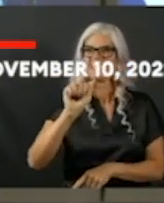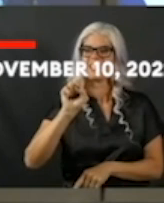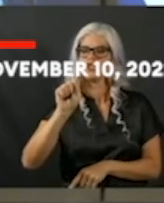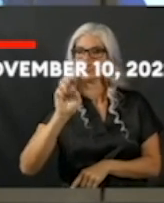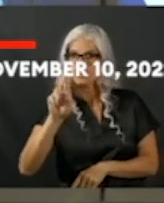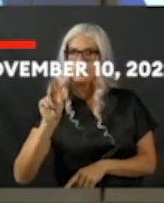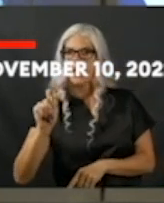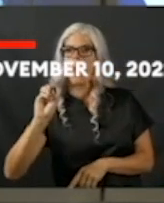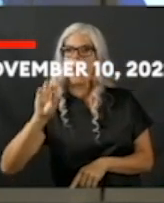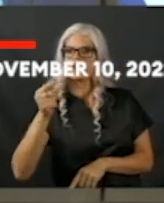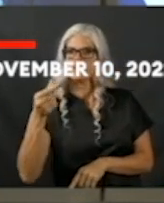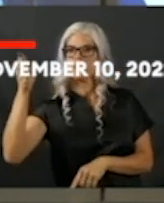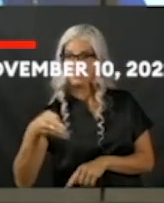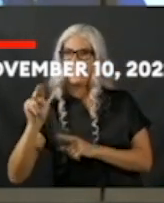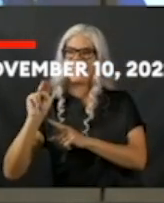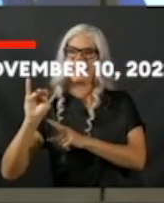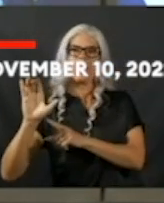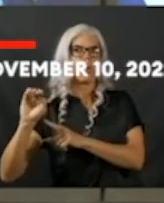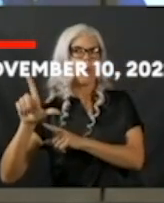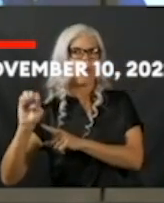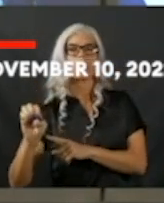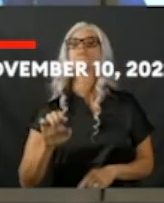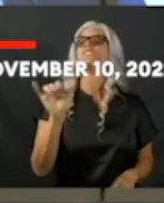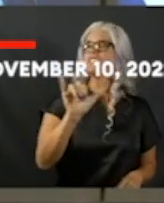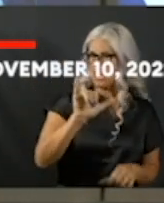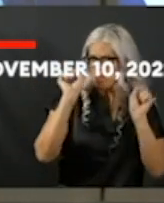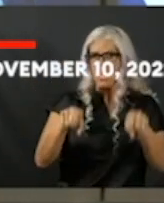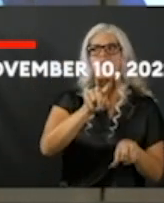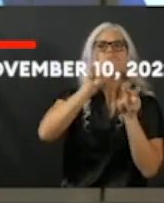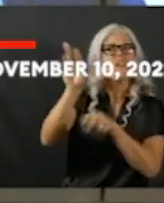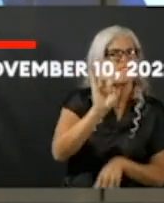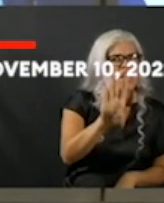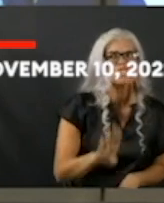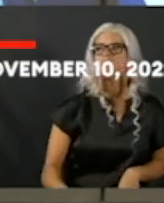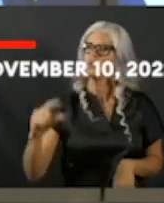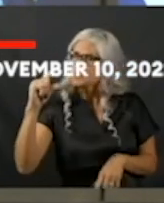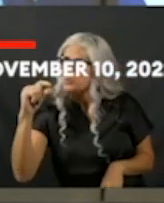floridadisaster.org/Nicole. It's also available on the division's Facebook and on our Twitter page at